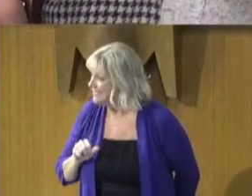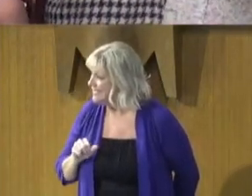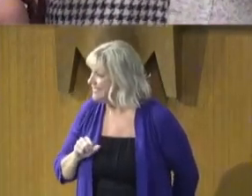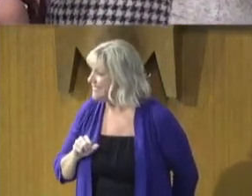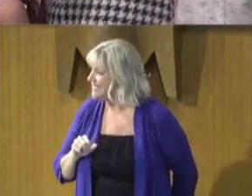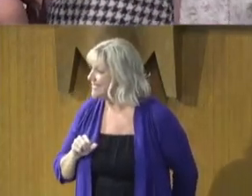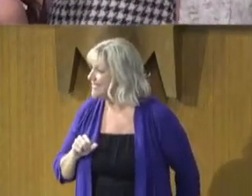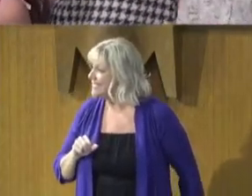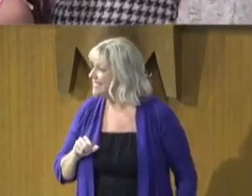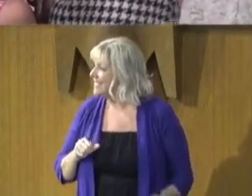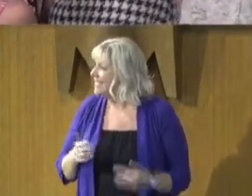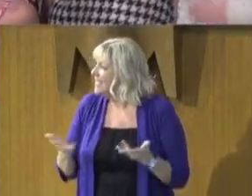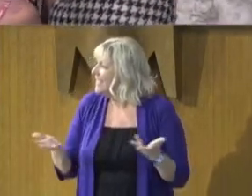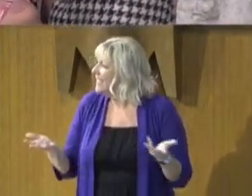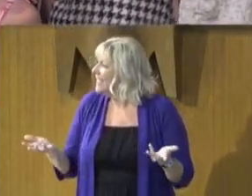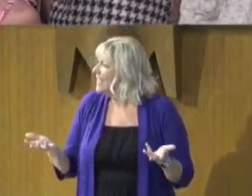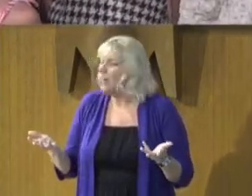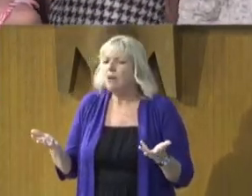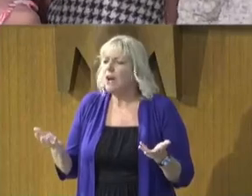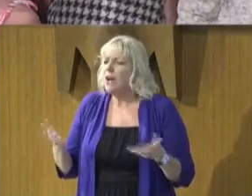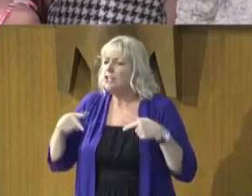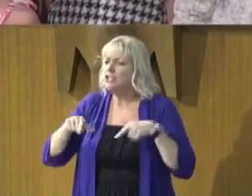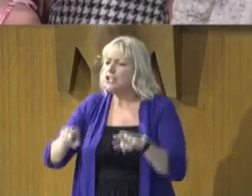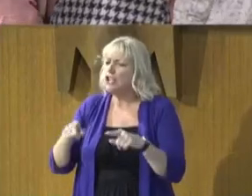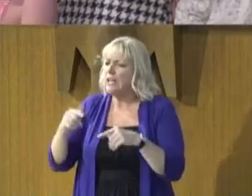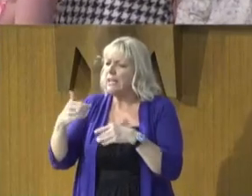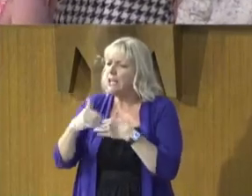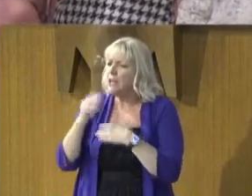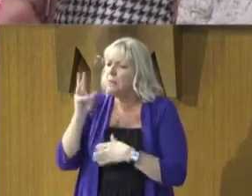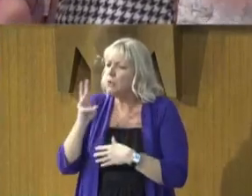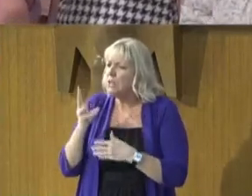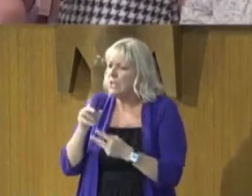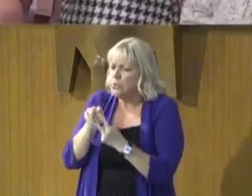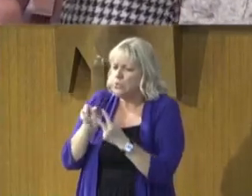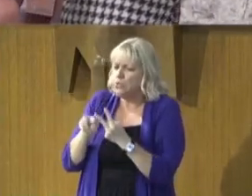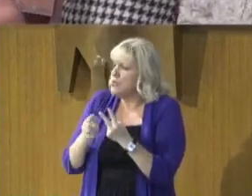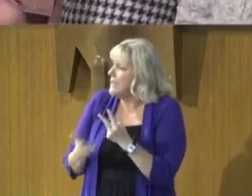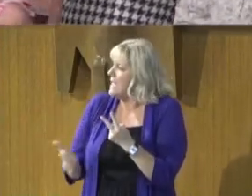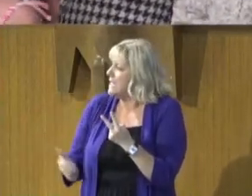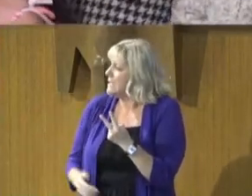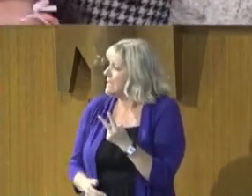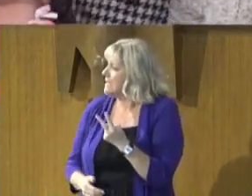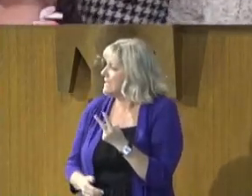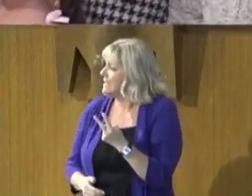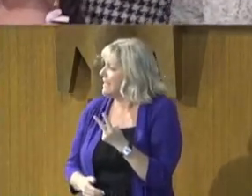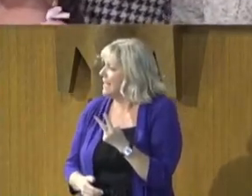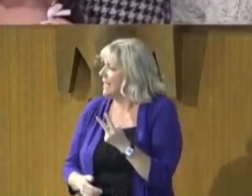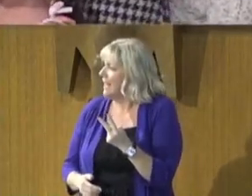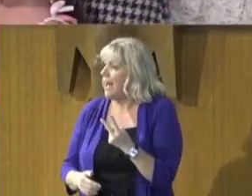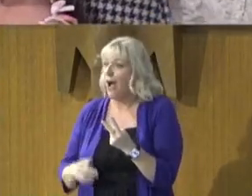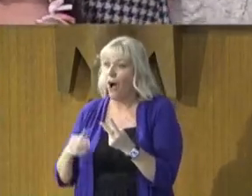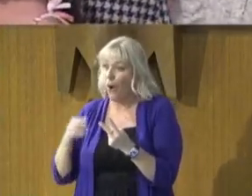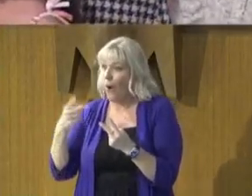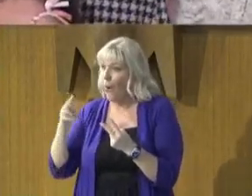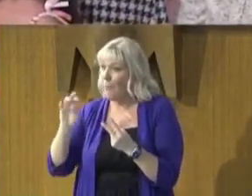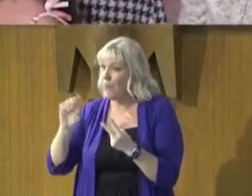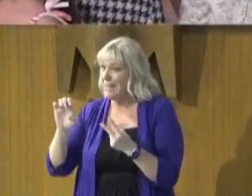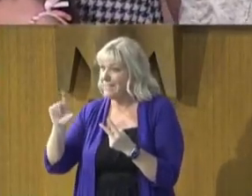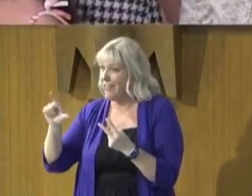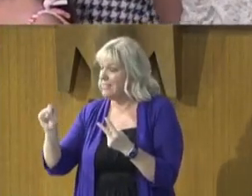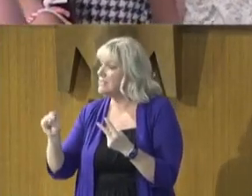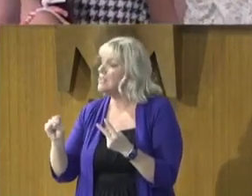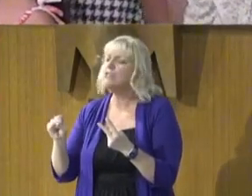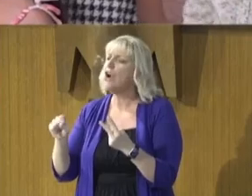So what do we have at communion? What two things, Emma? You see pretzels, but just like the